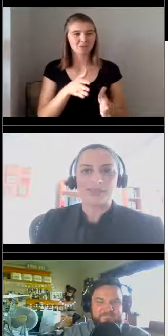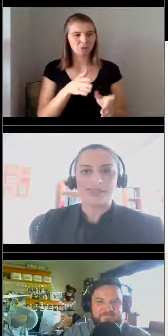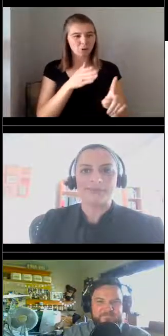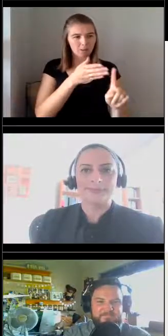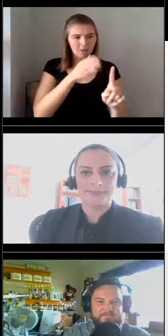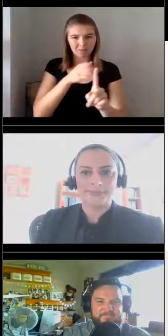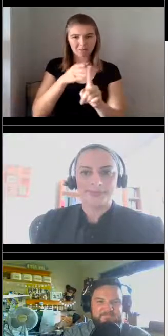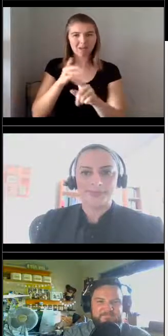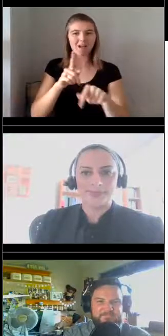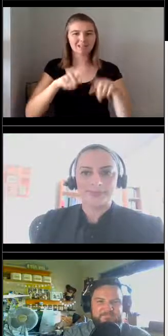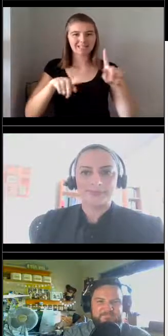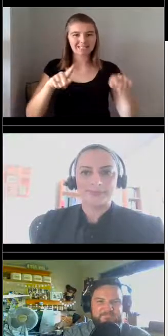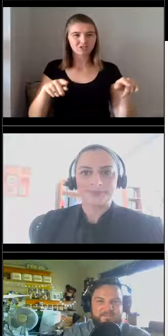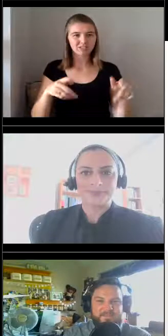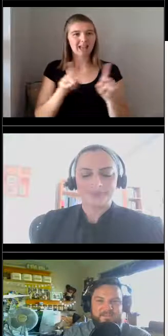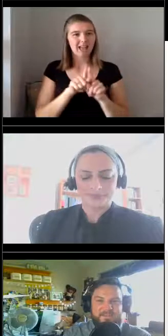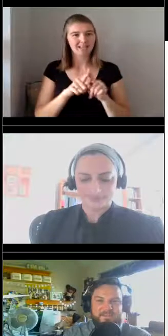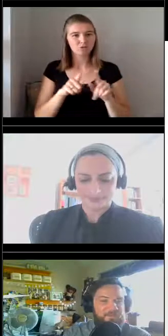really important.